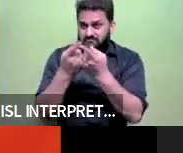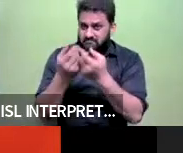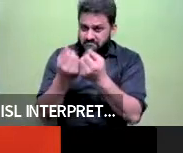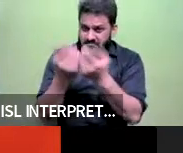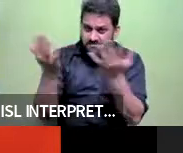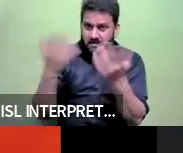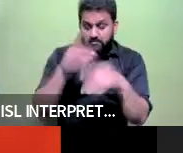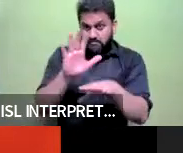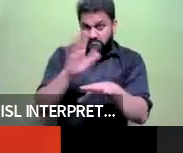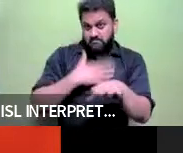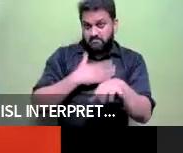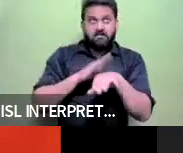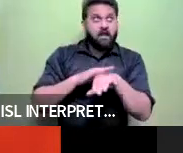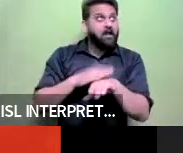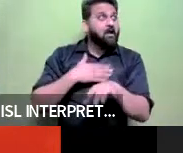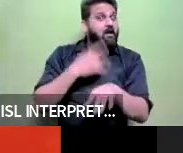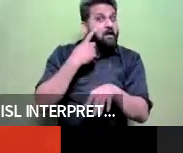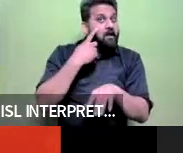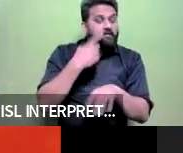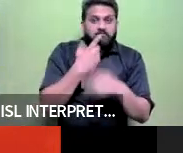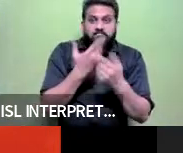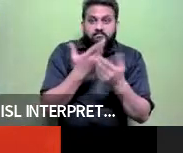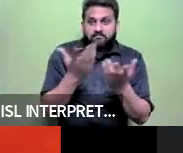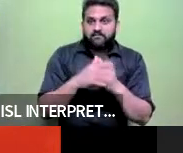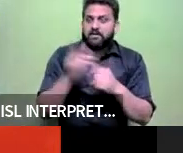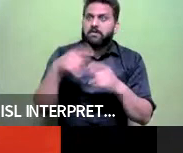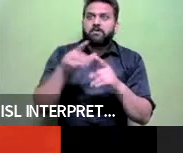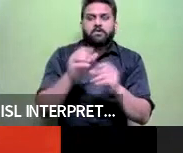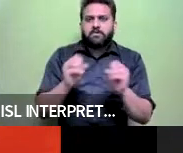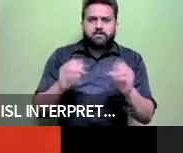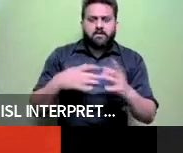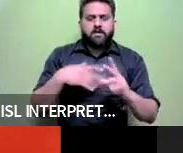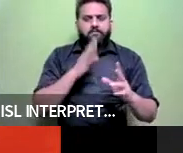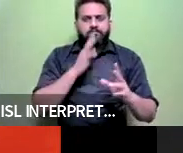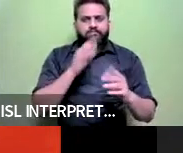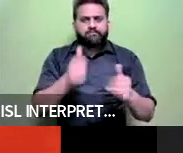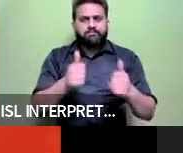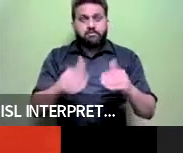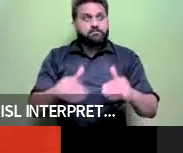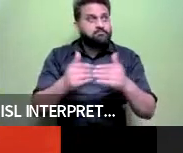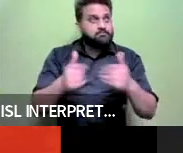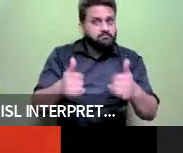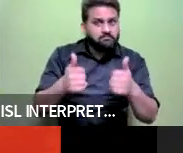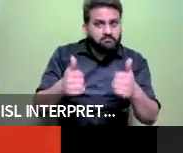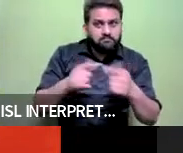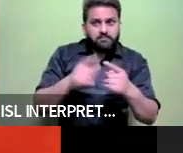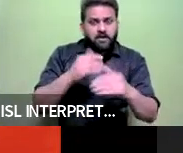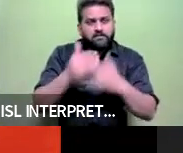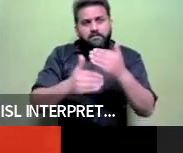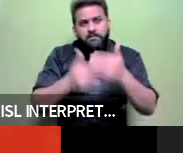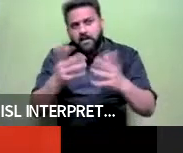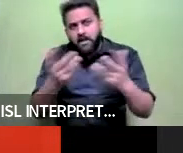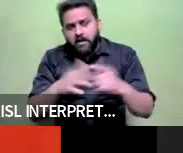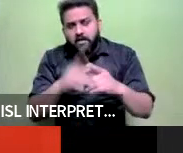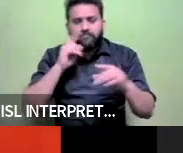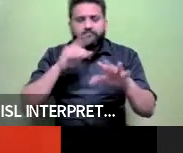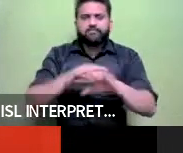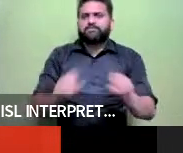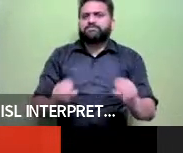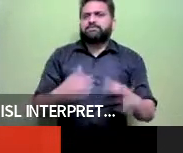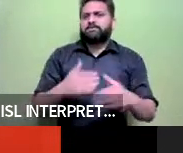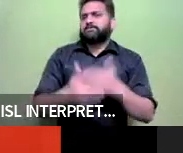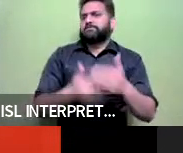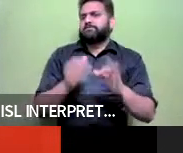our experience, I can say, they do a very good start, good introduction, good roadmap, and they start using it.